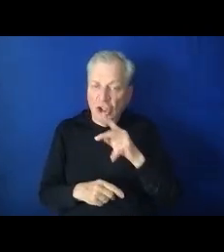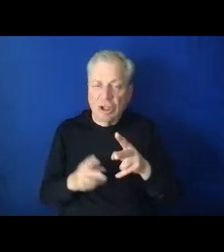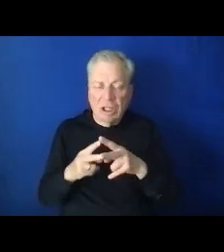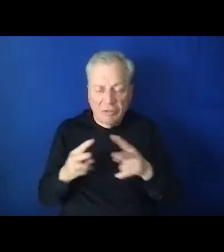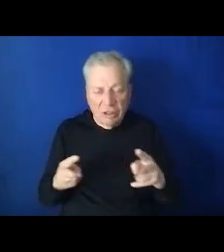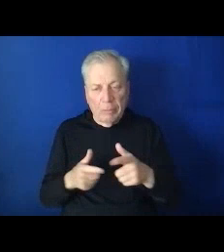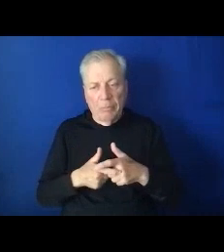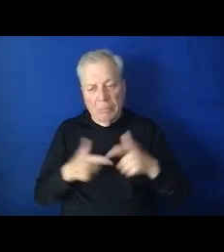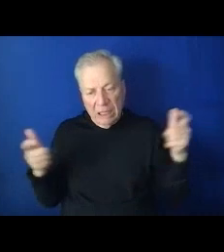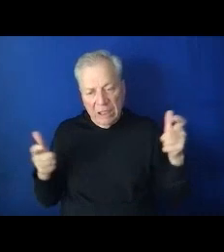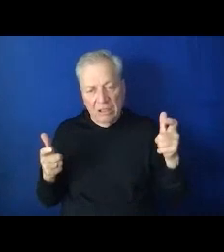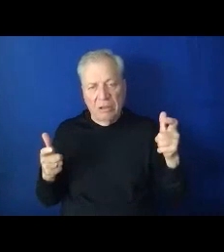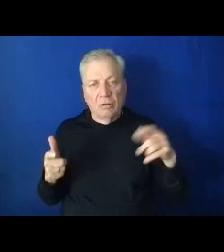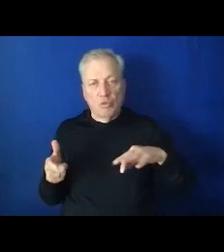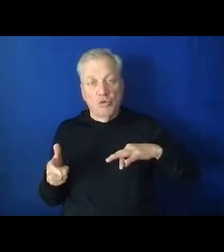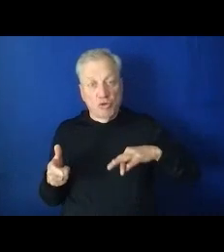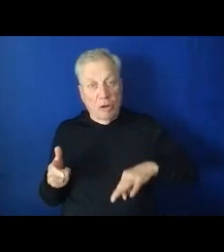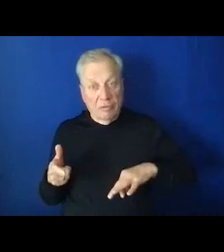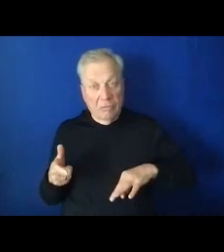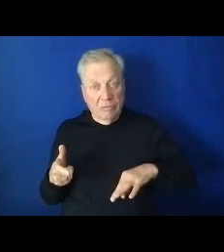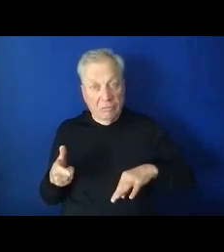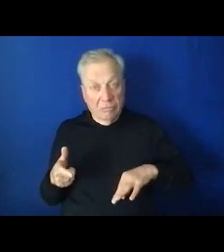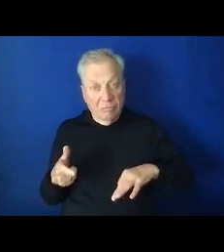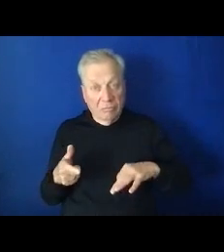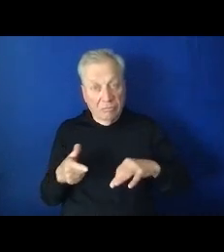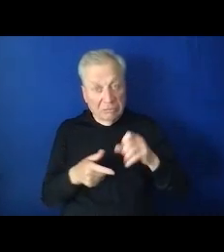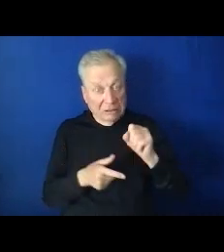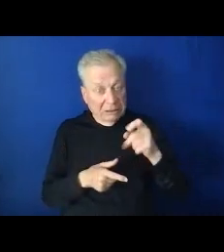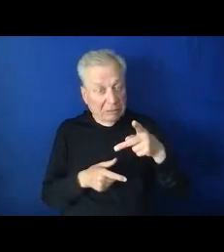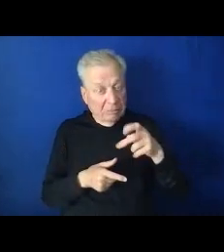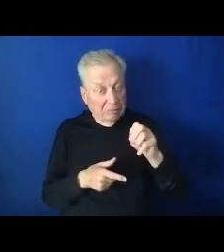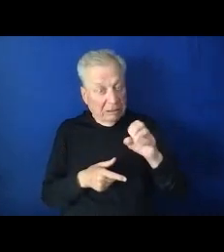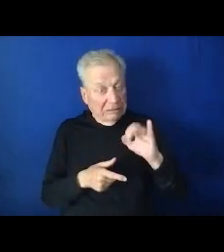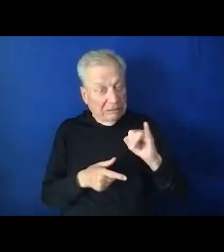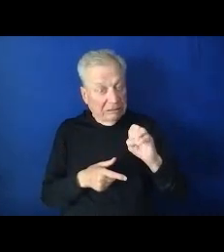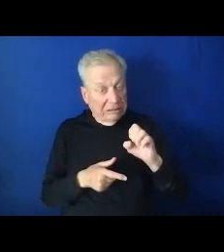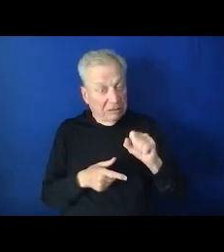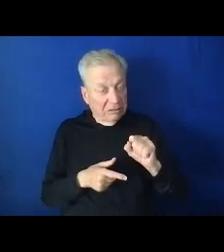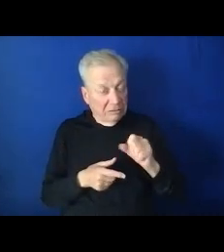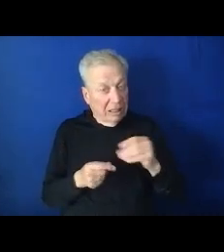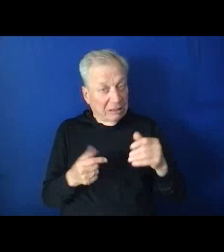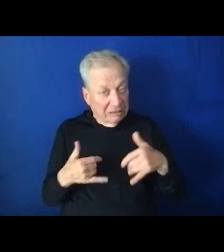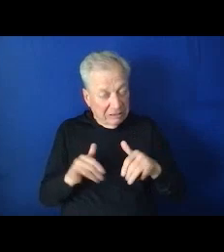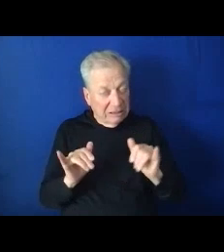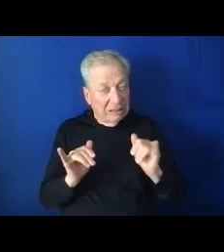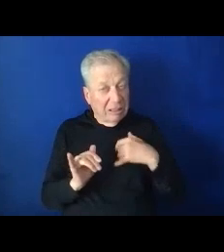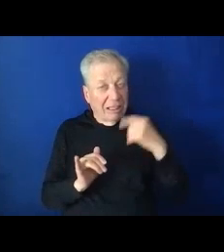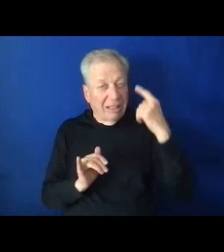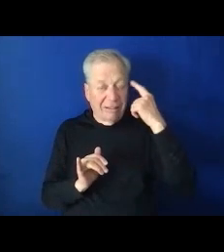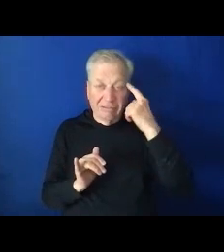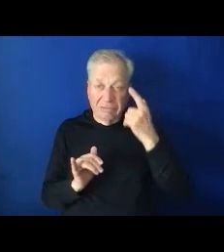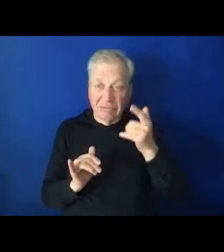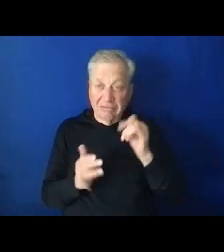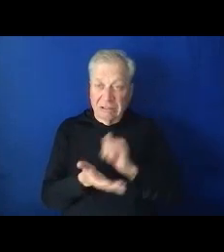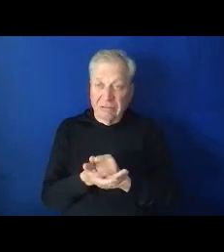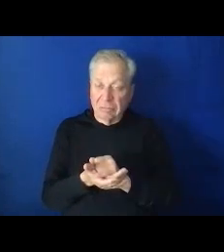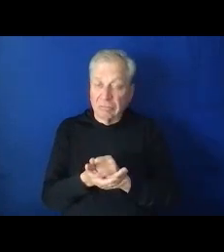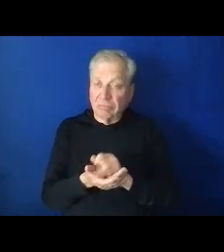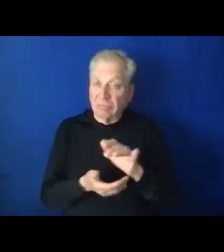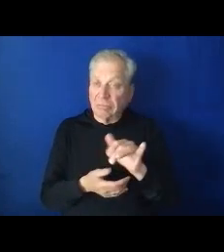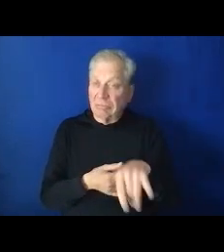big, profitable game species. And I think that it